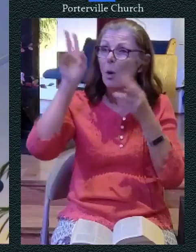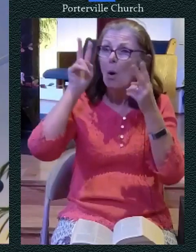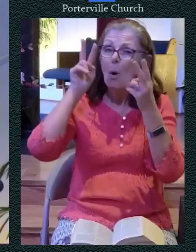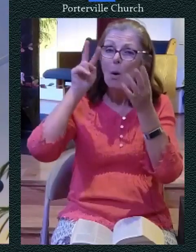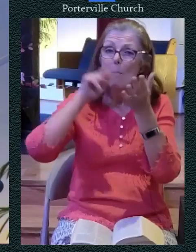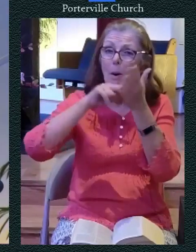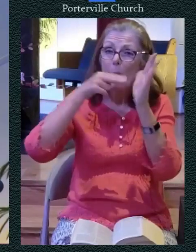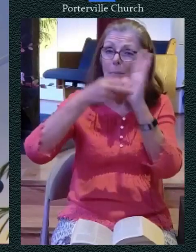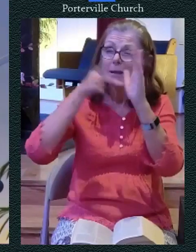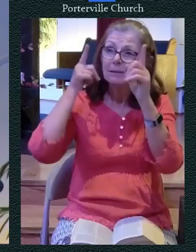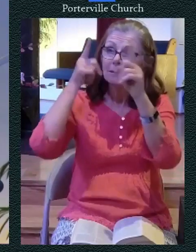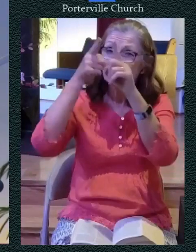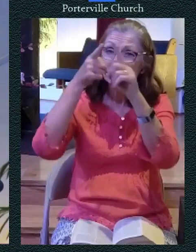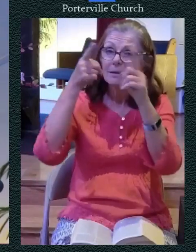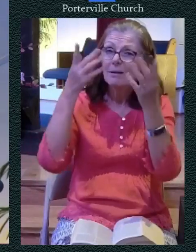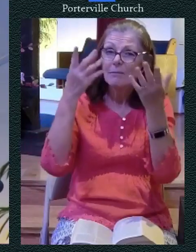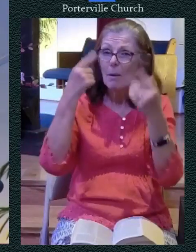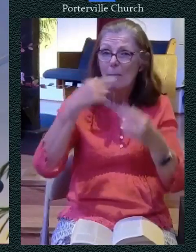humble acceptance